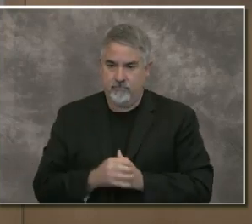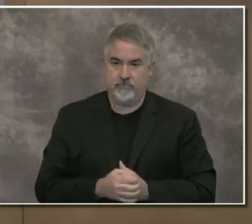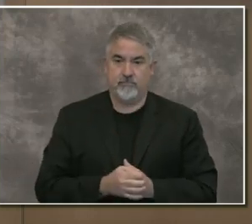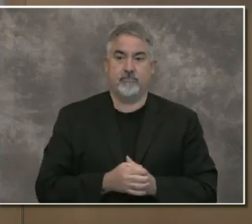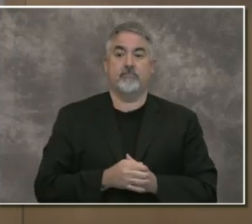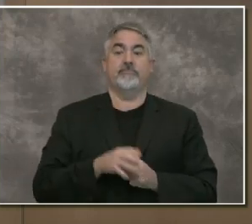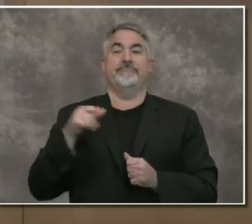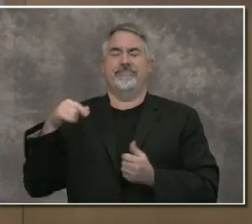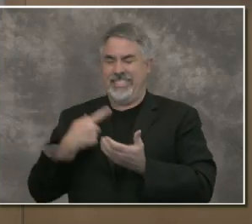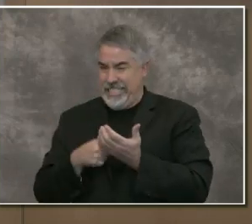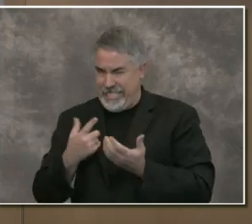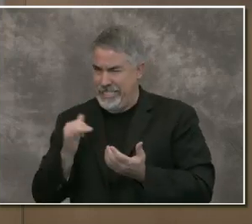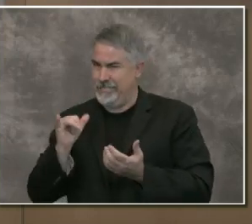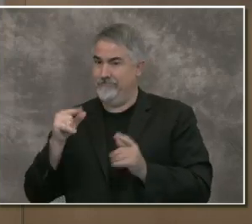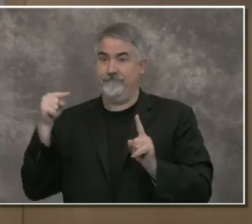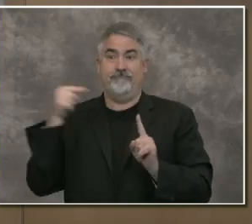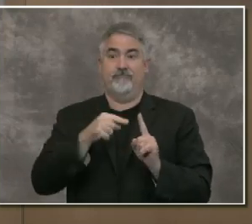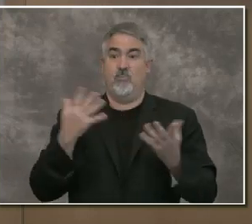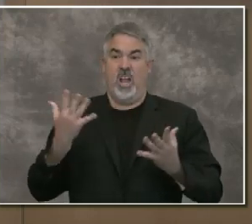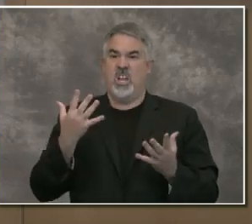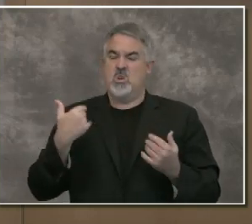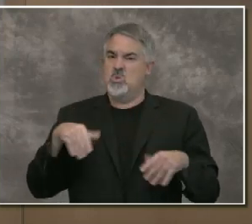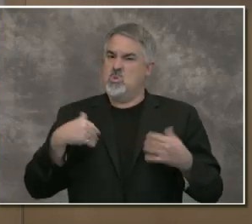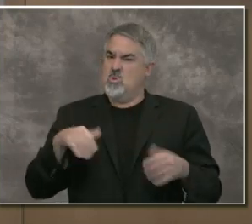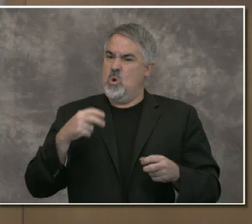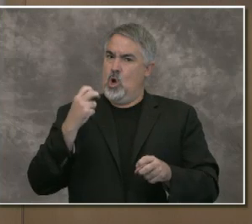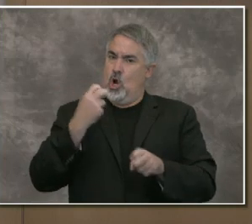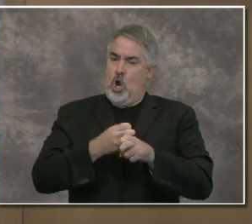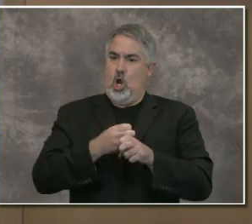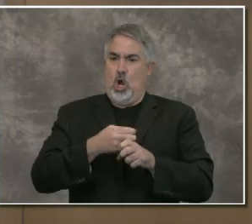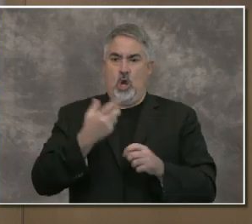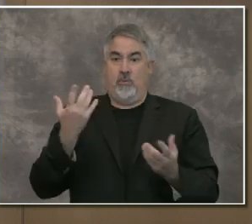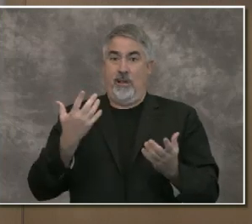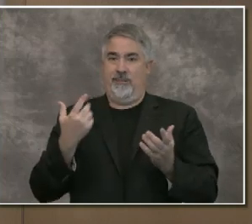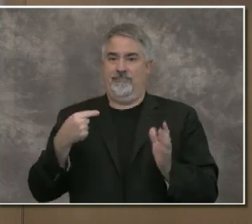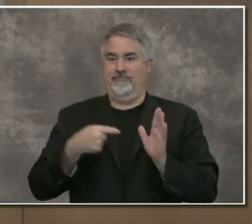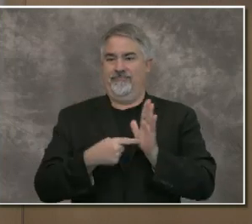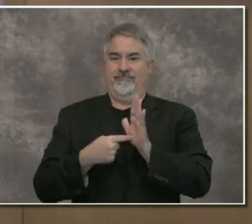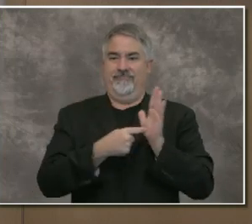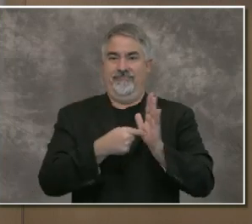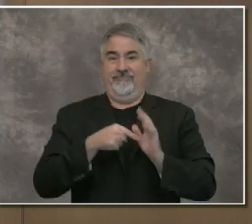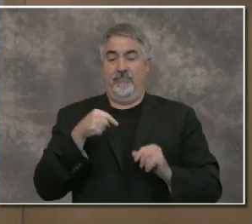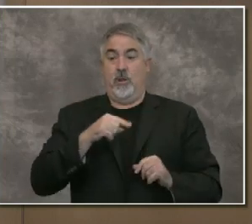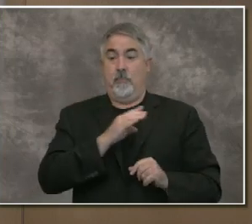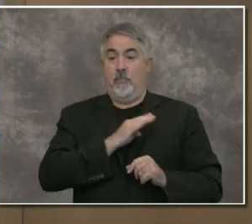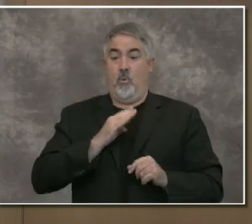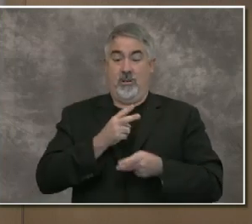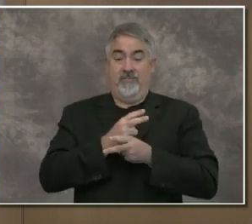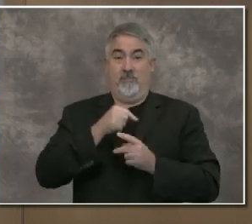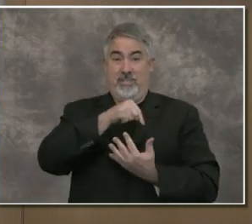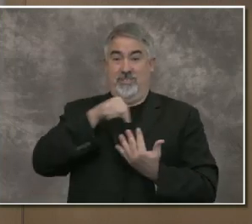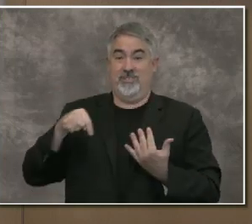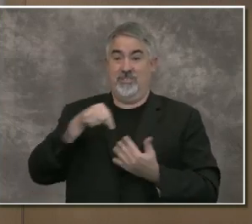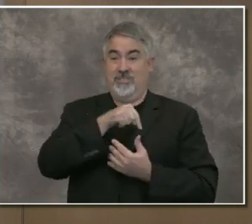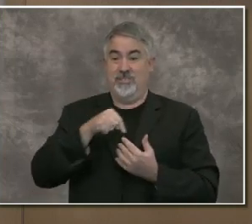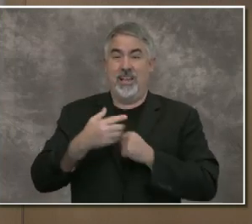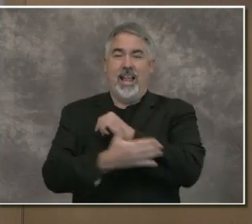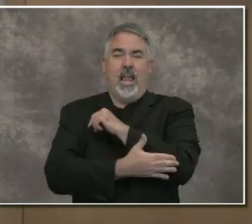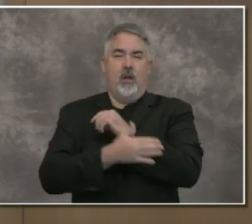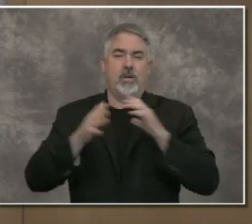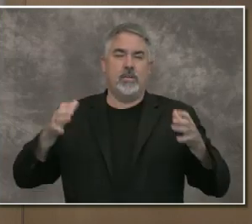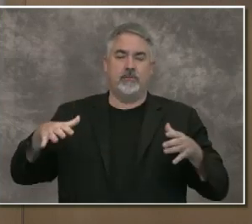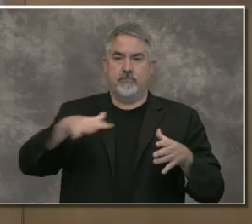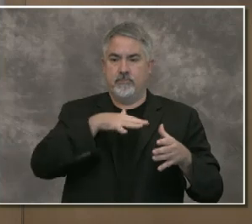difficult times that we're having, but at the same time, it's a demonstration that our Board of Supervisors and the County of San Diego has remained open